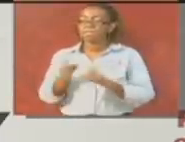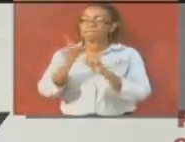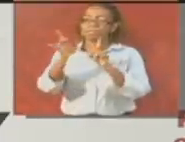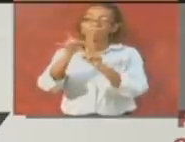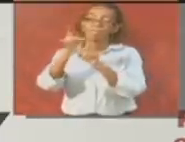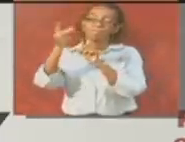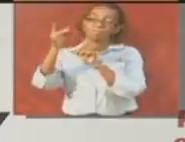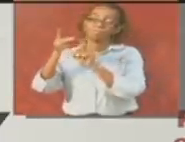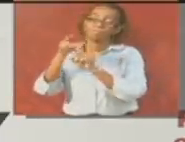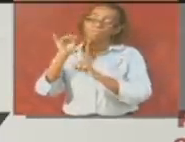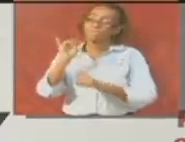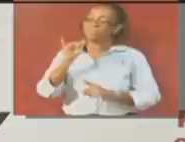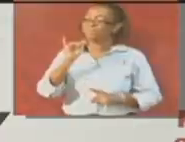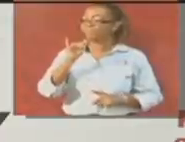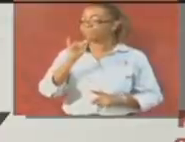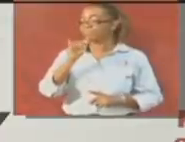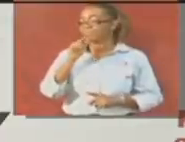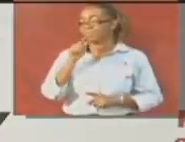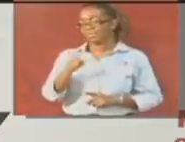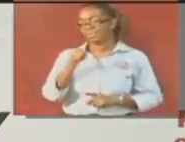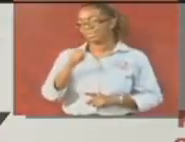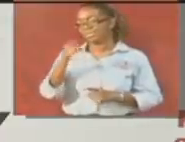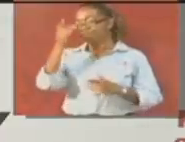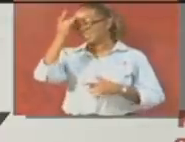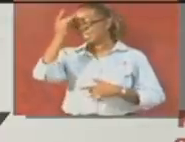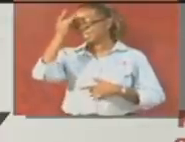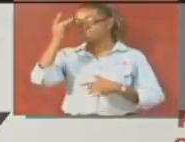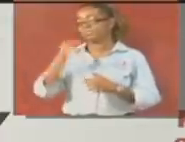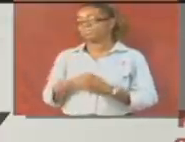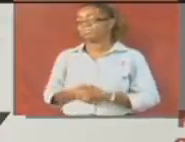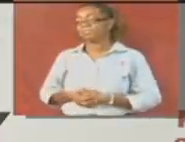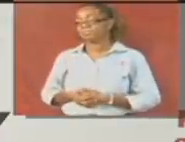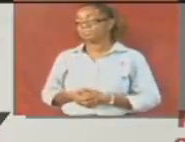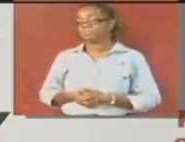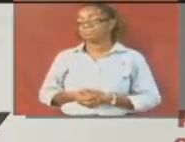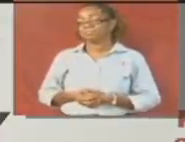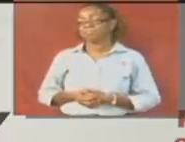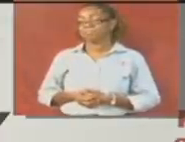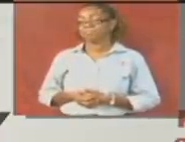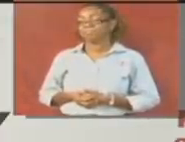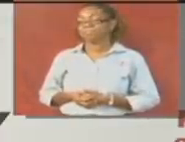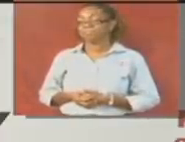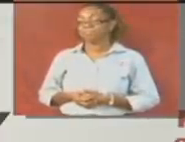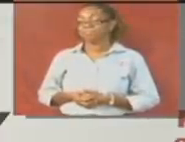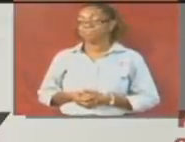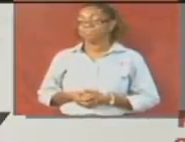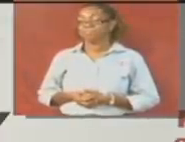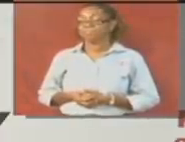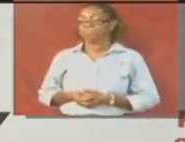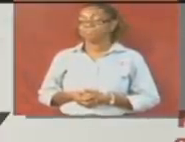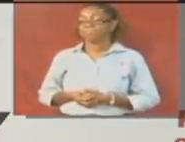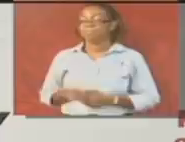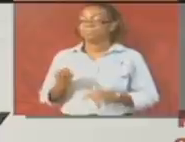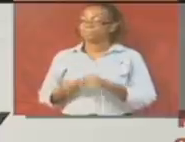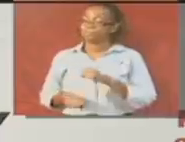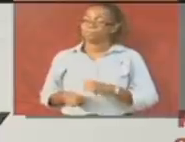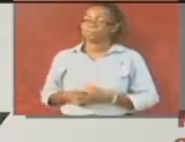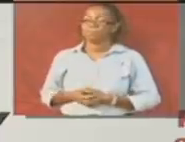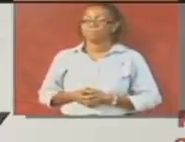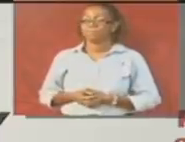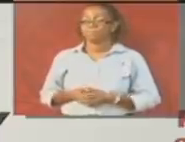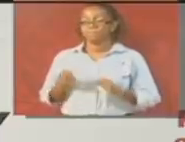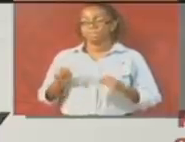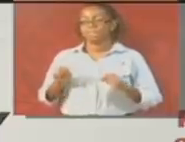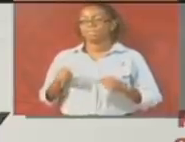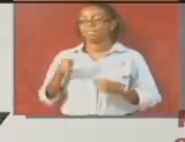at those known gathering areas and the numbers that followed. Basically, we are aware